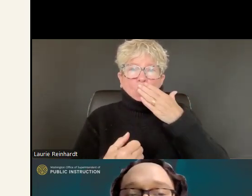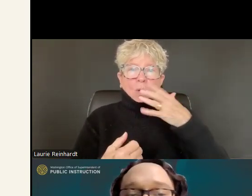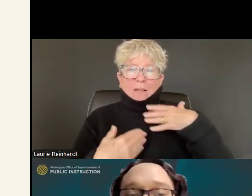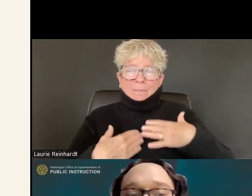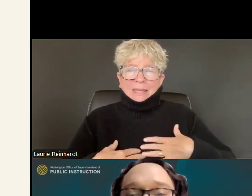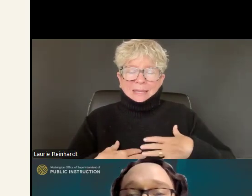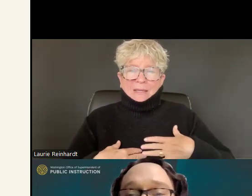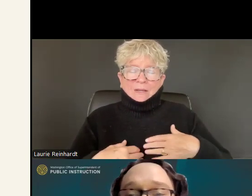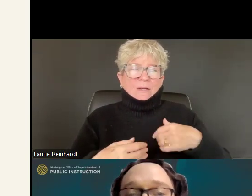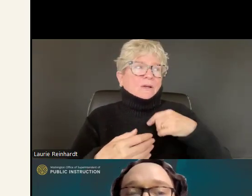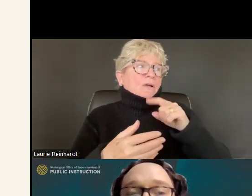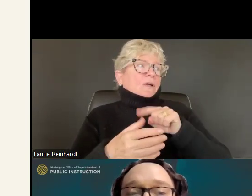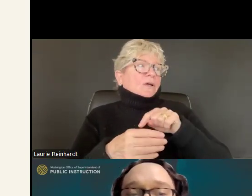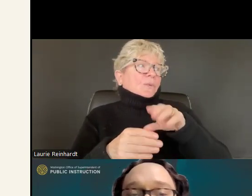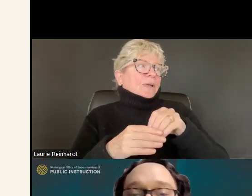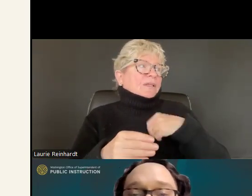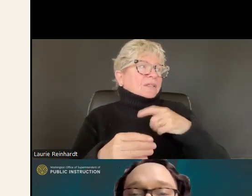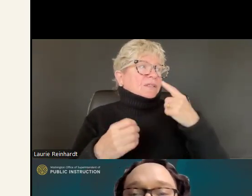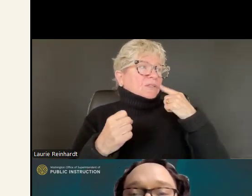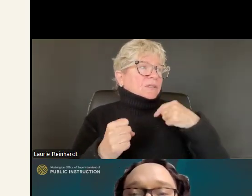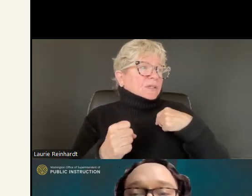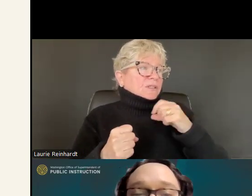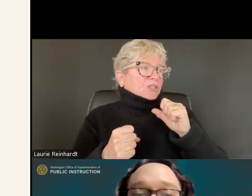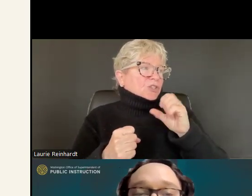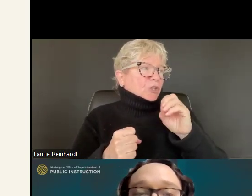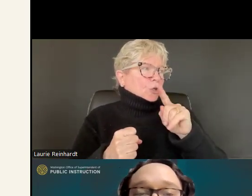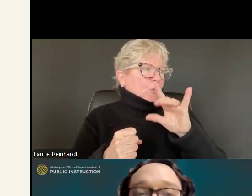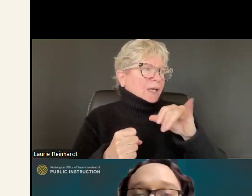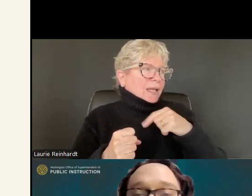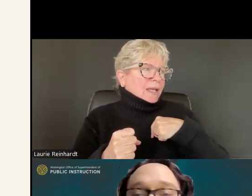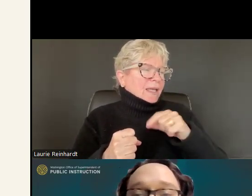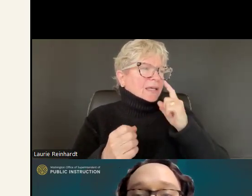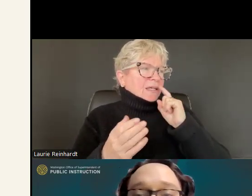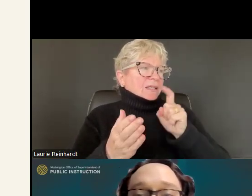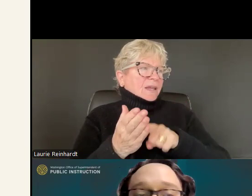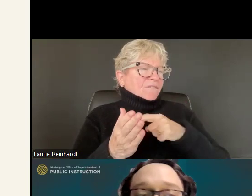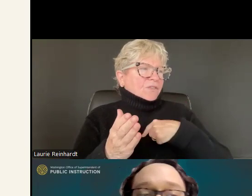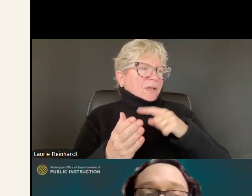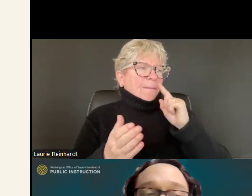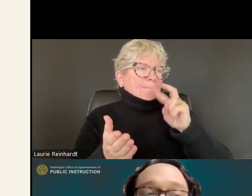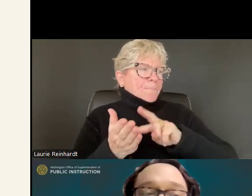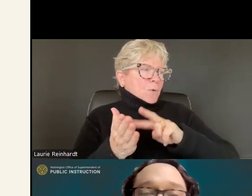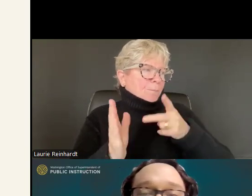emotional safety, security, social connection, identity, diversity, and purpose.